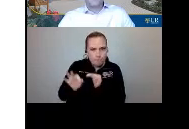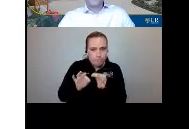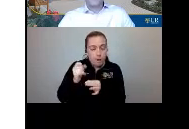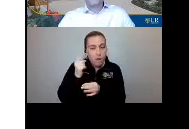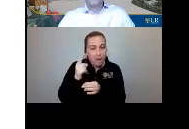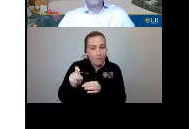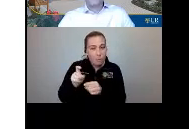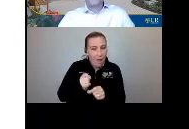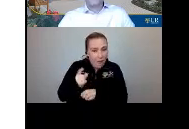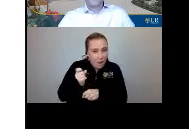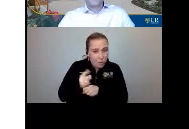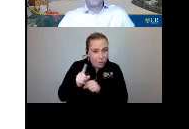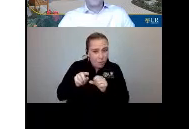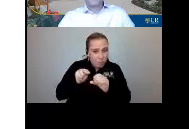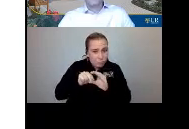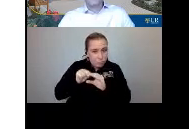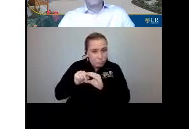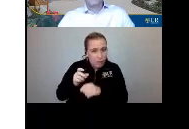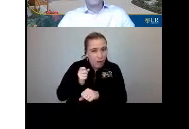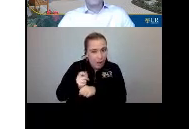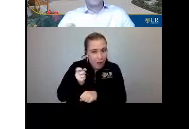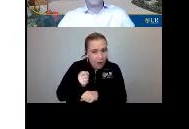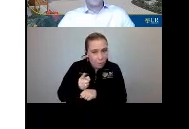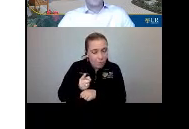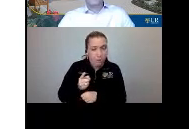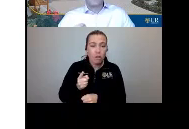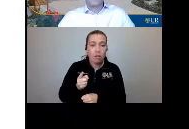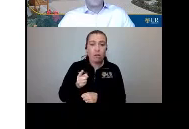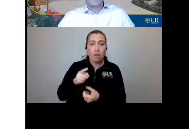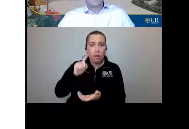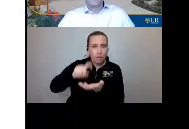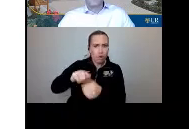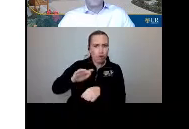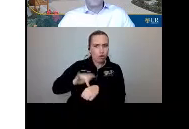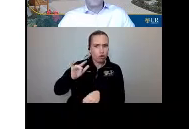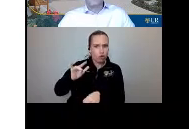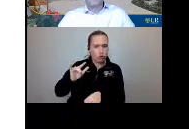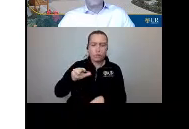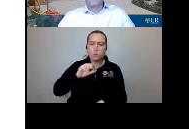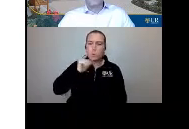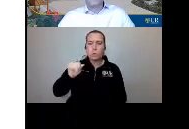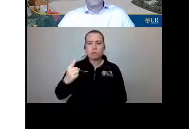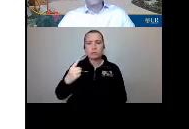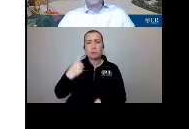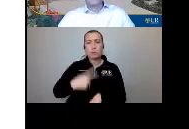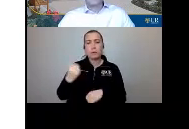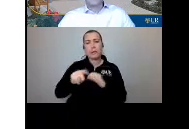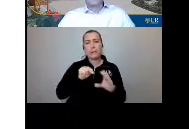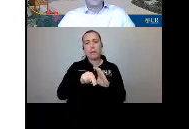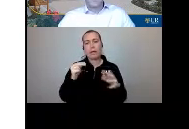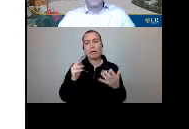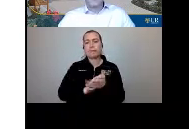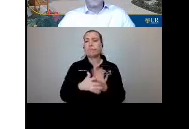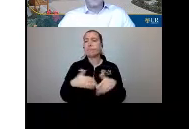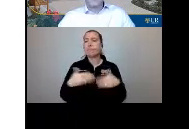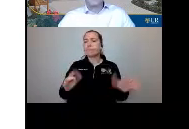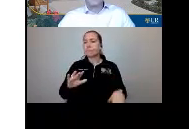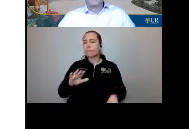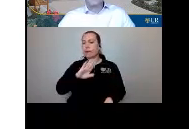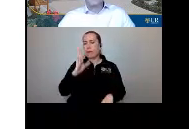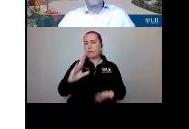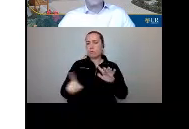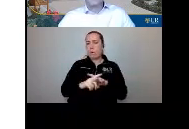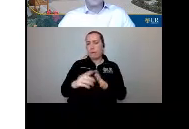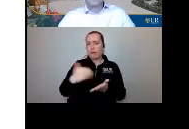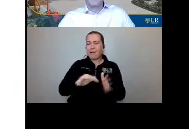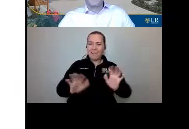finding early cancers is much more likely in year 2, 3, 4, 5. So you don't come in, get one lung cancer screening study, and then never show up again. We really want